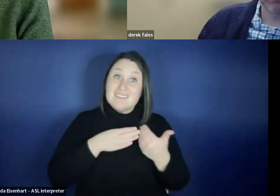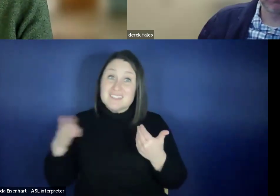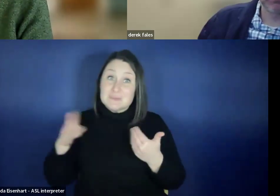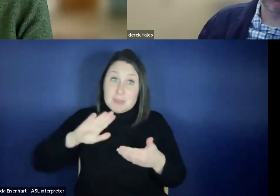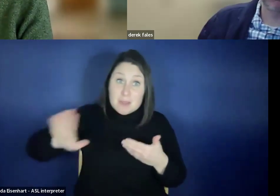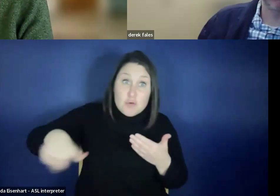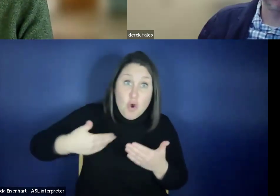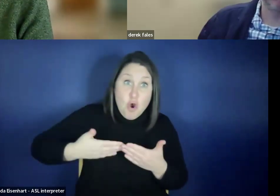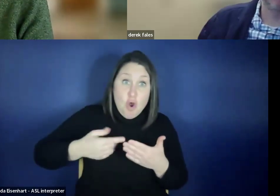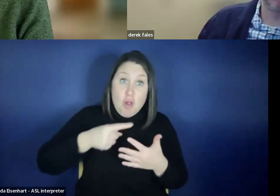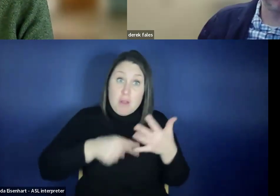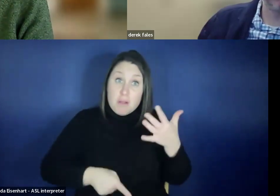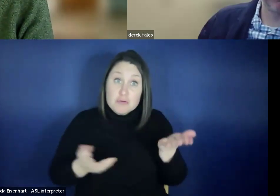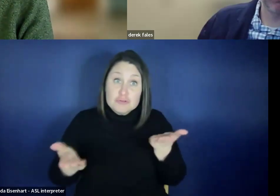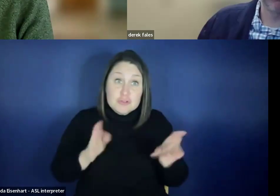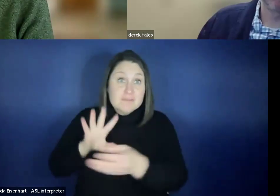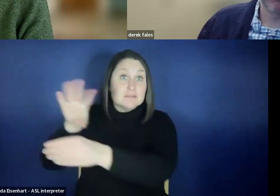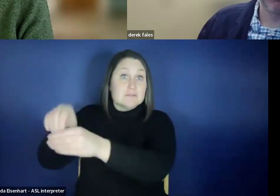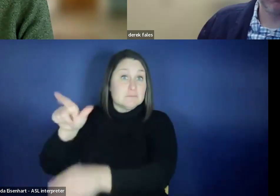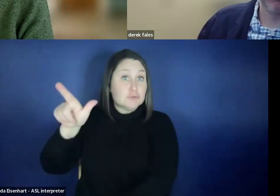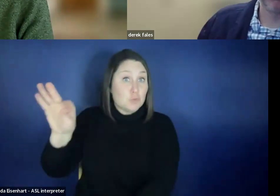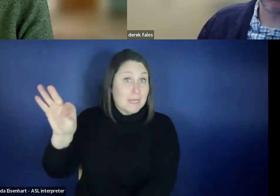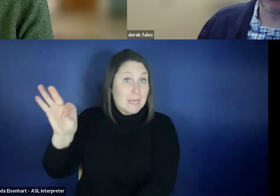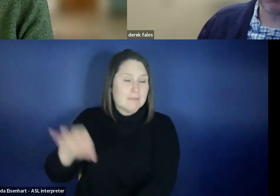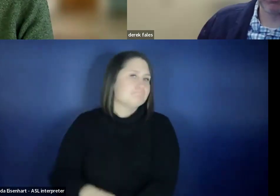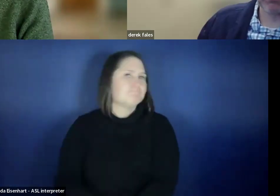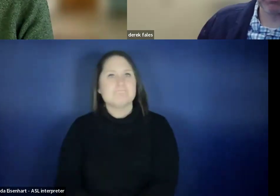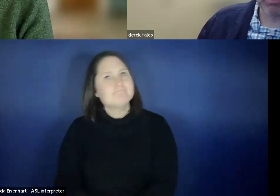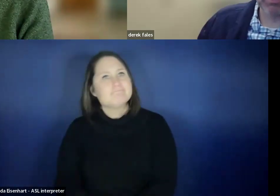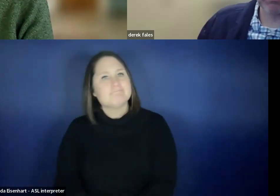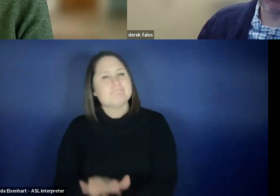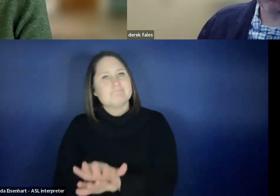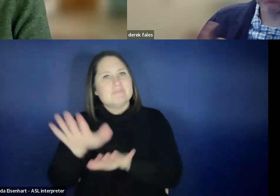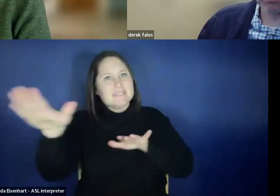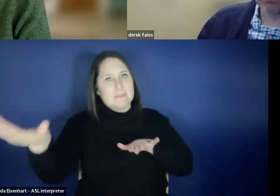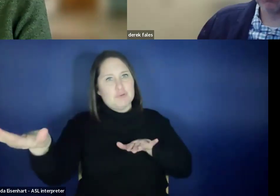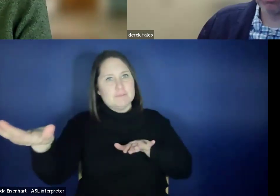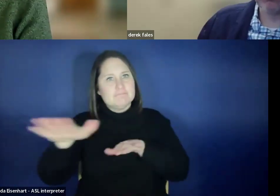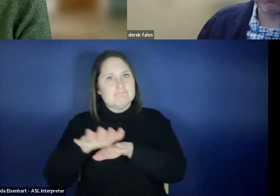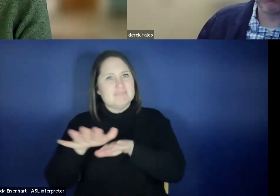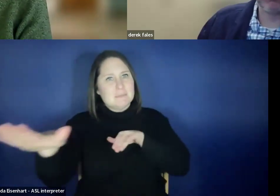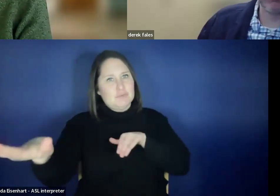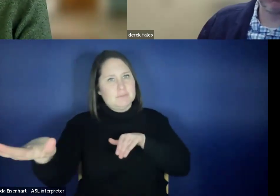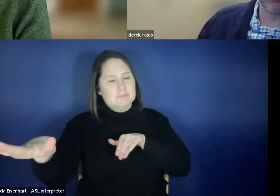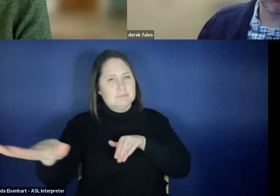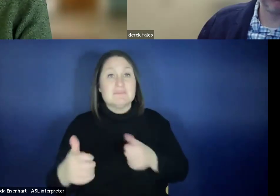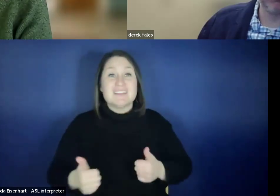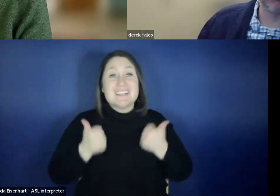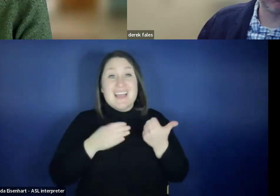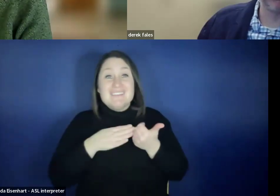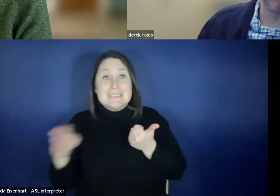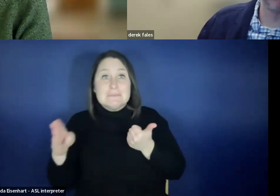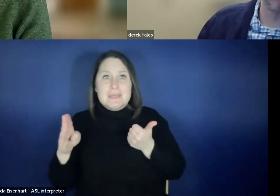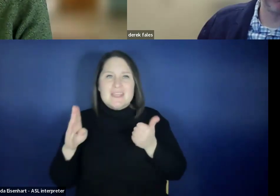in 29? No, no. The lifespan waiver has innovative and